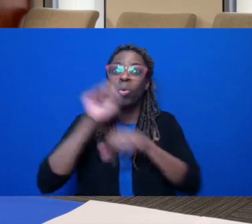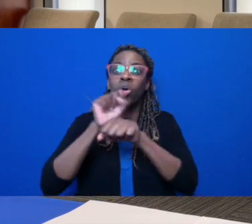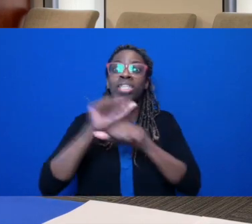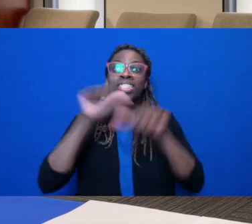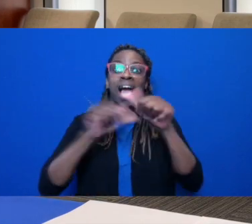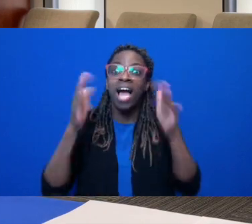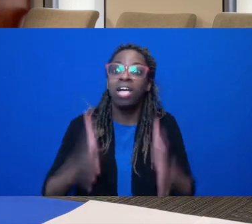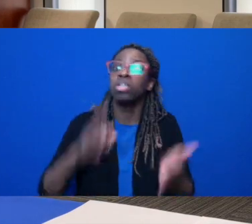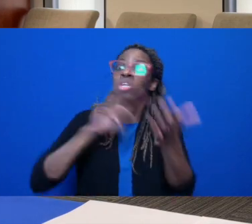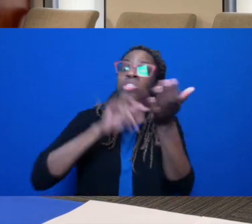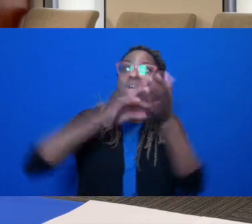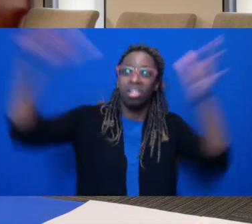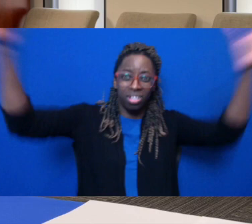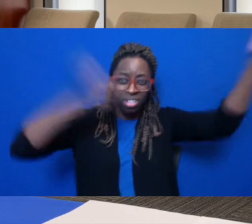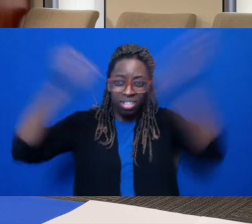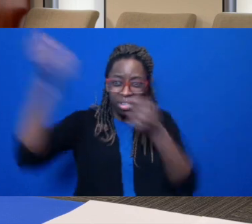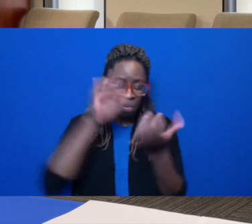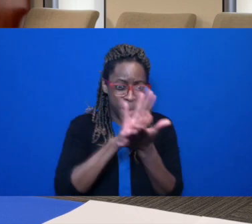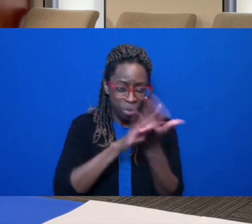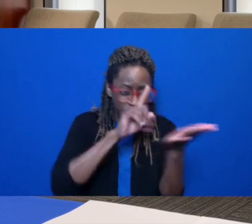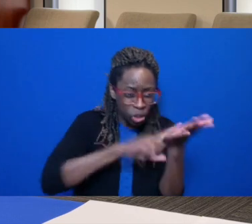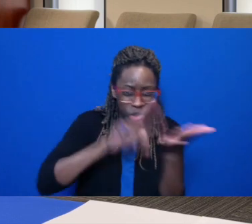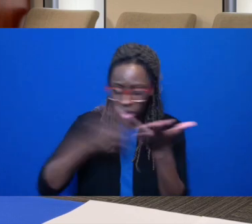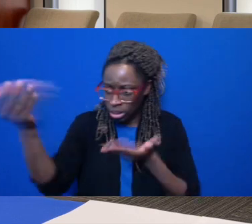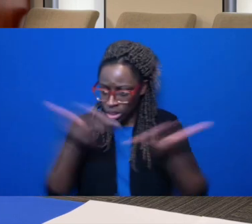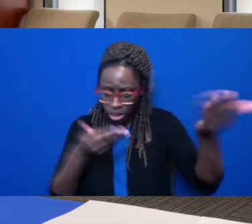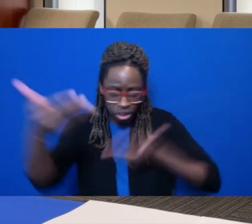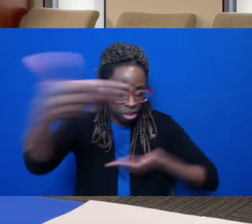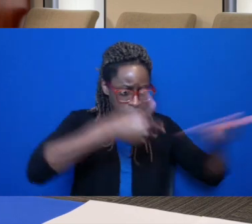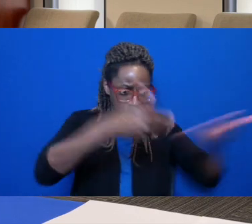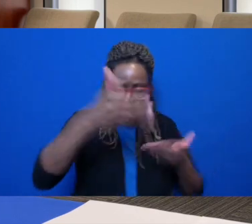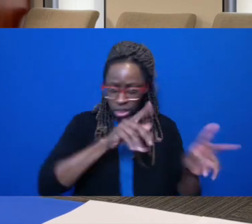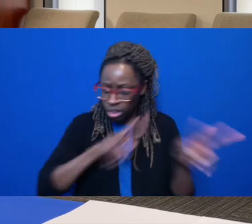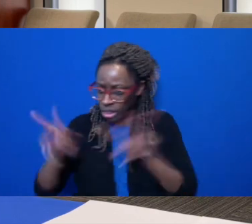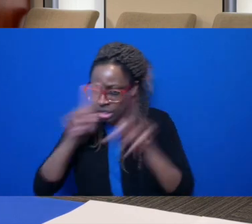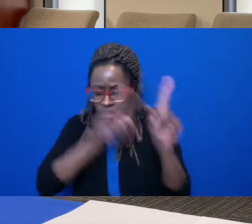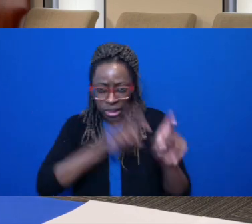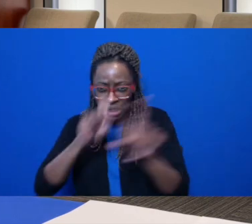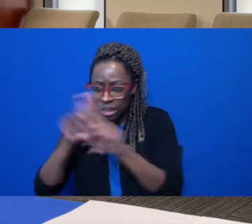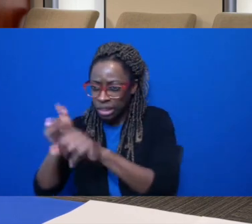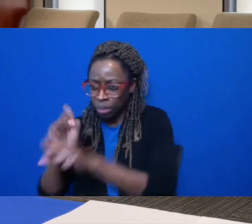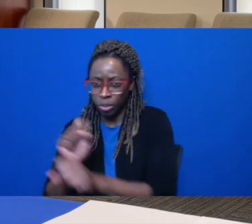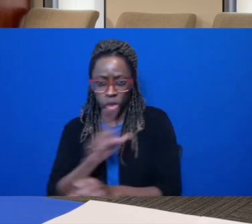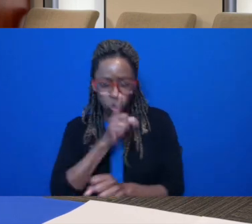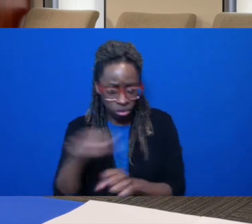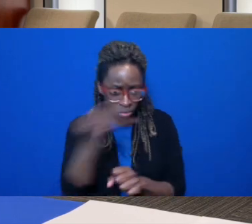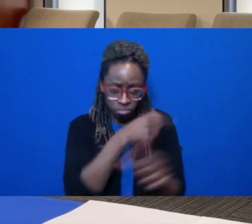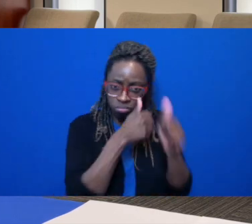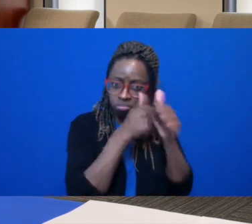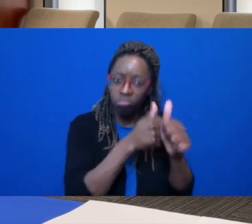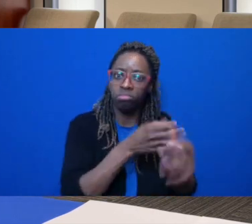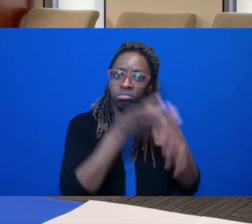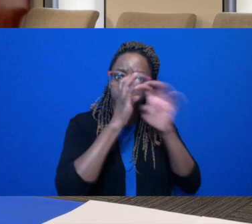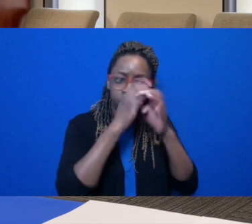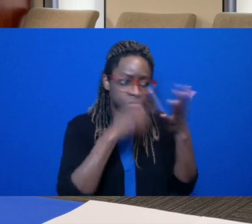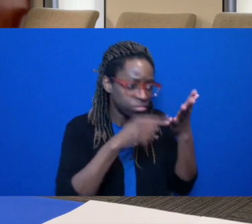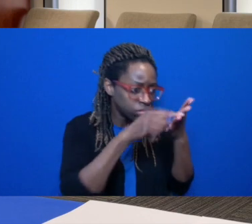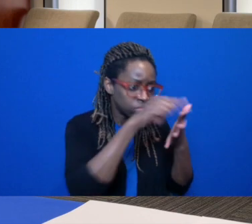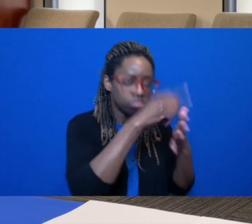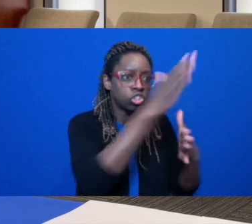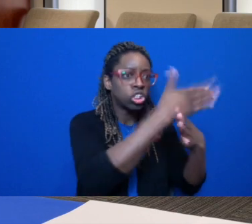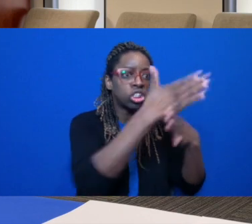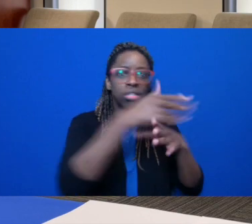them, and so if there were some unusual side effects or other things out there, we would surely have heard of them by now. But I've been